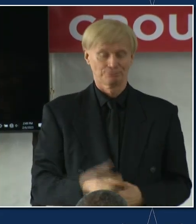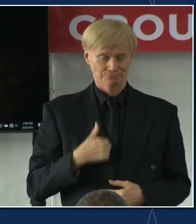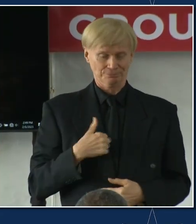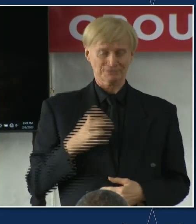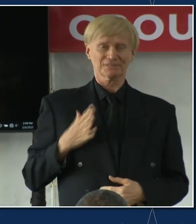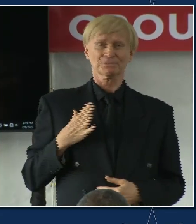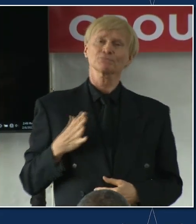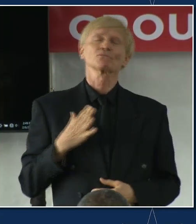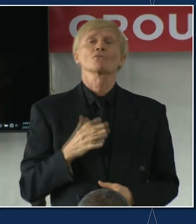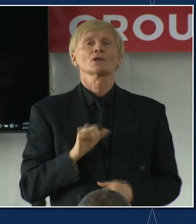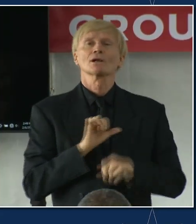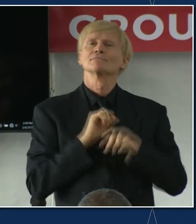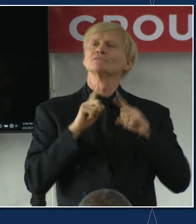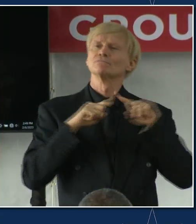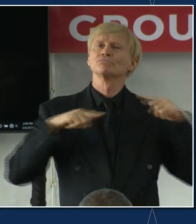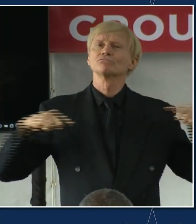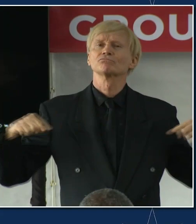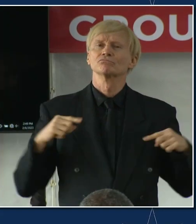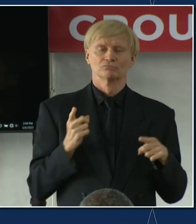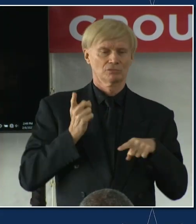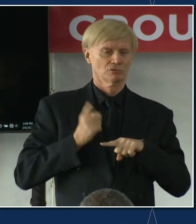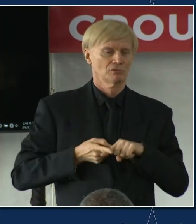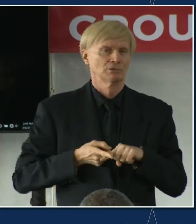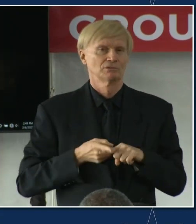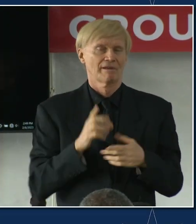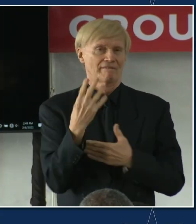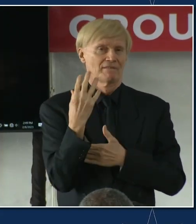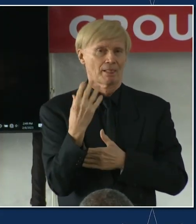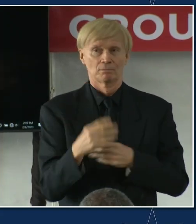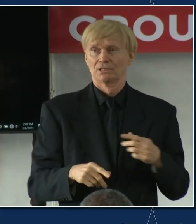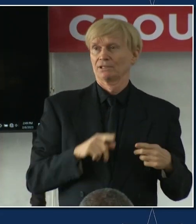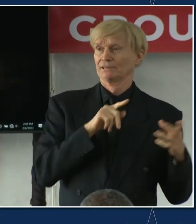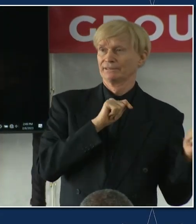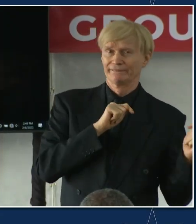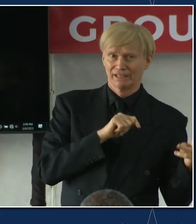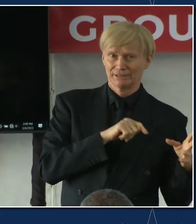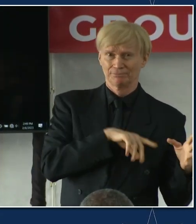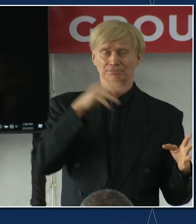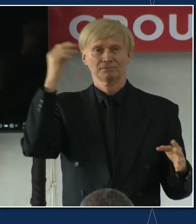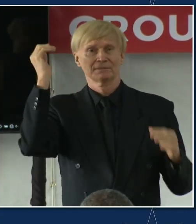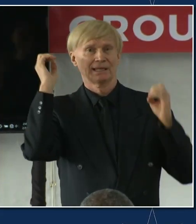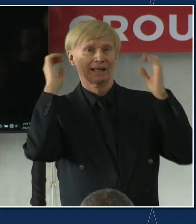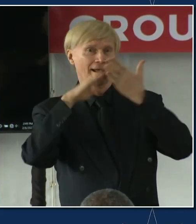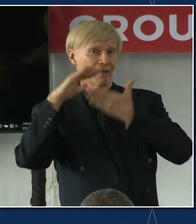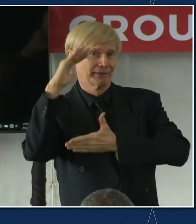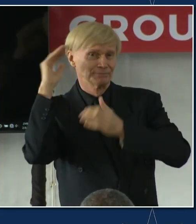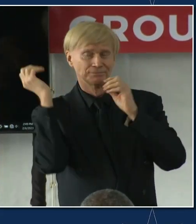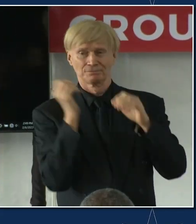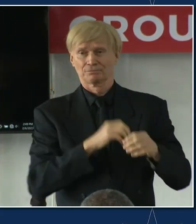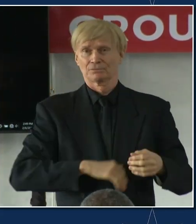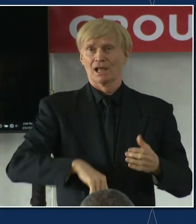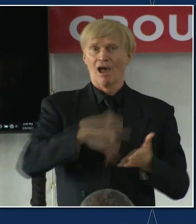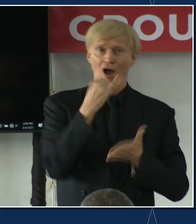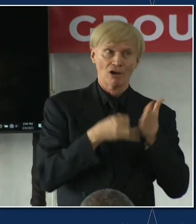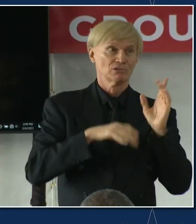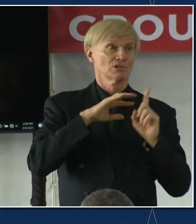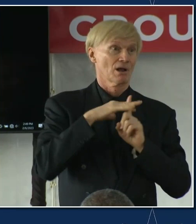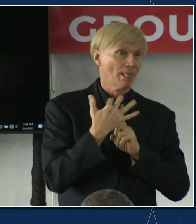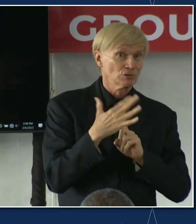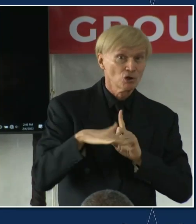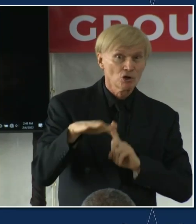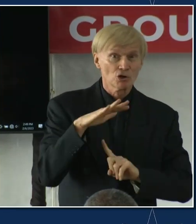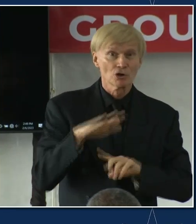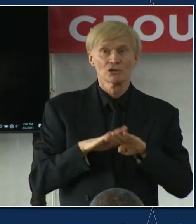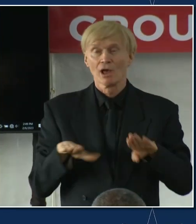various capacities at the intersection of film and television, higher education, the arts and culture,